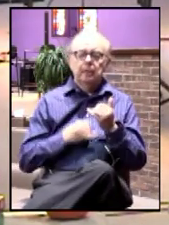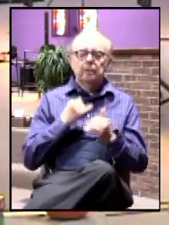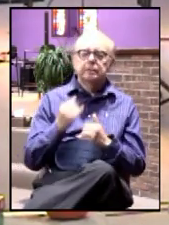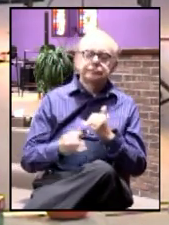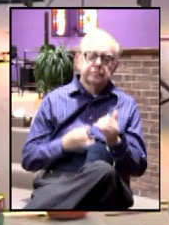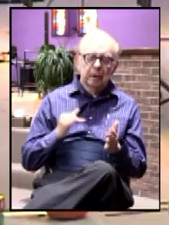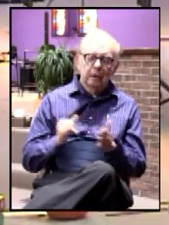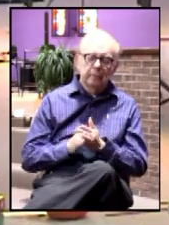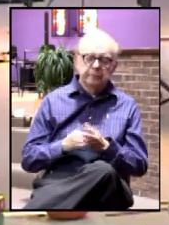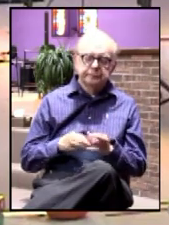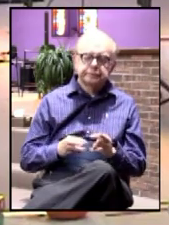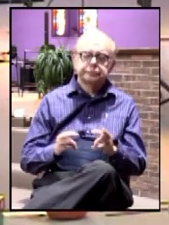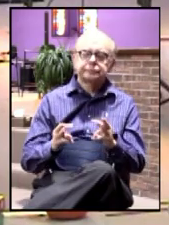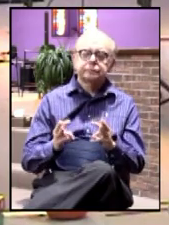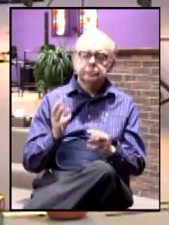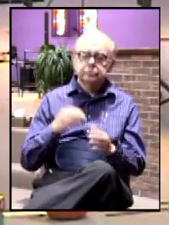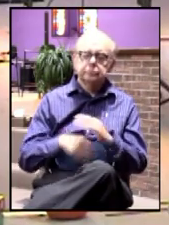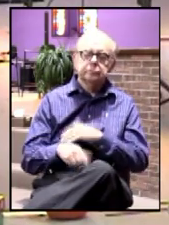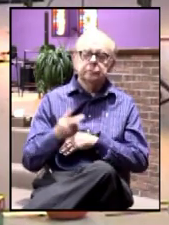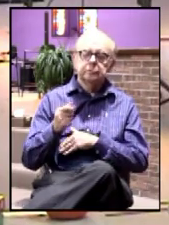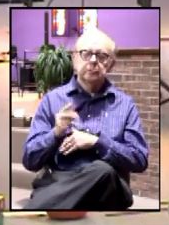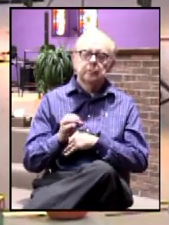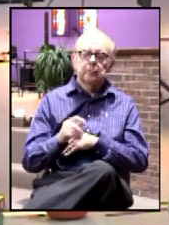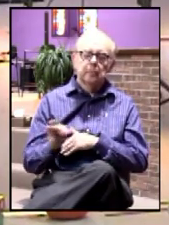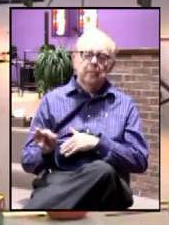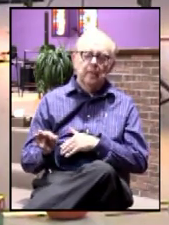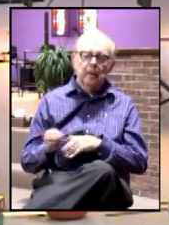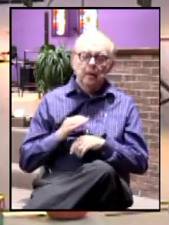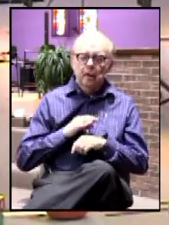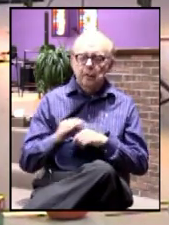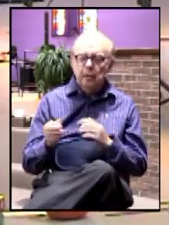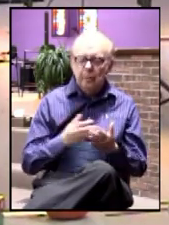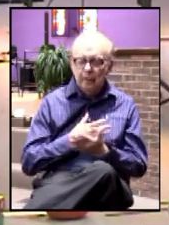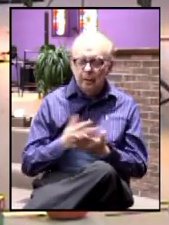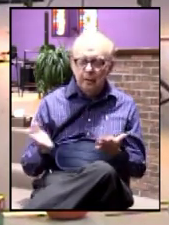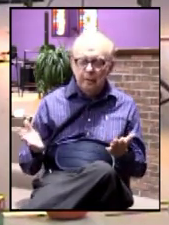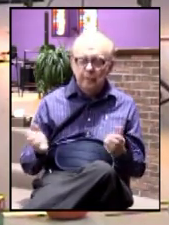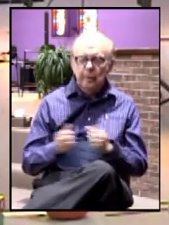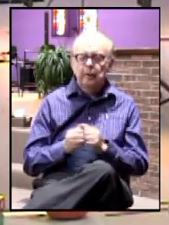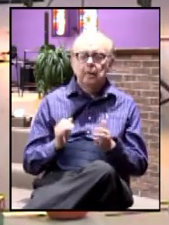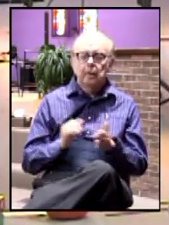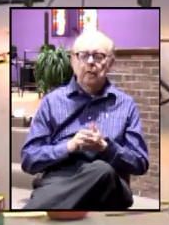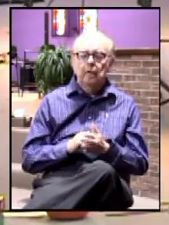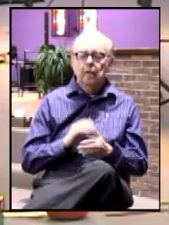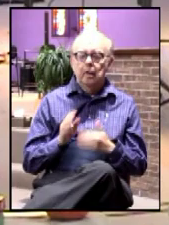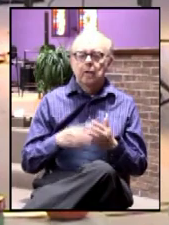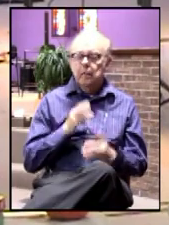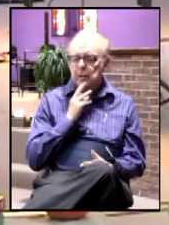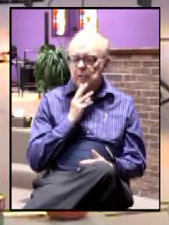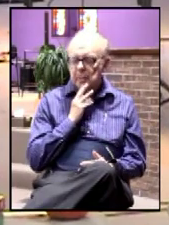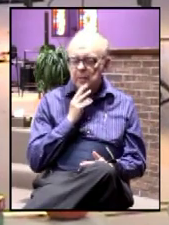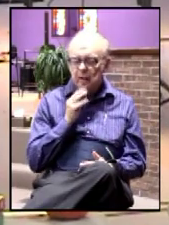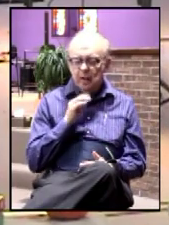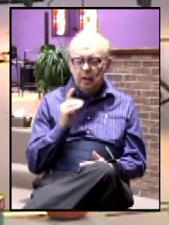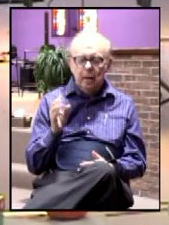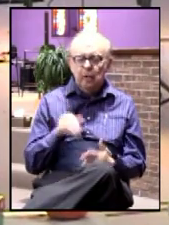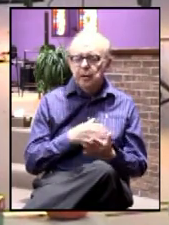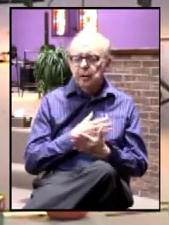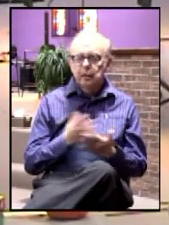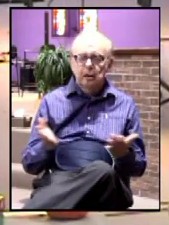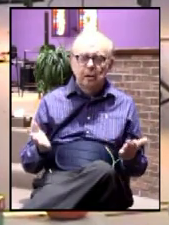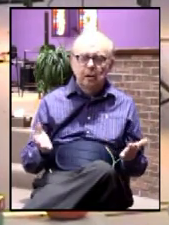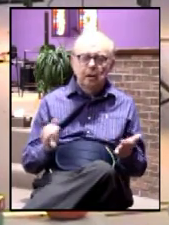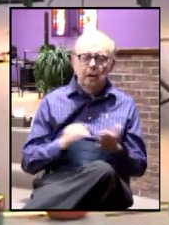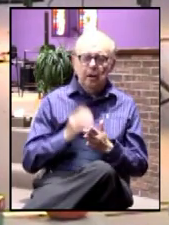end of the mouth of that water when it goes into the Gulf, and it pushes everything along with it, all of the water and the mud and everything